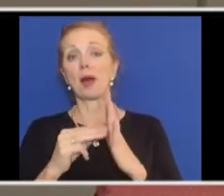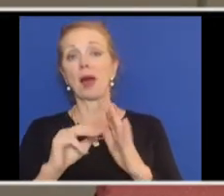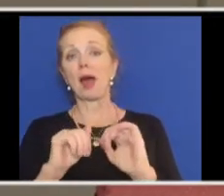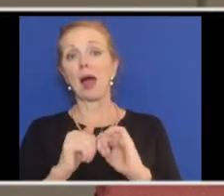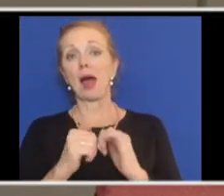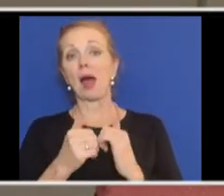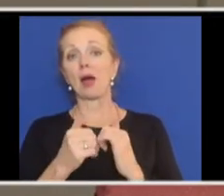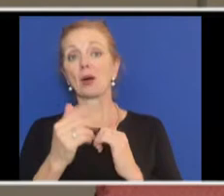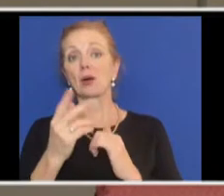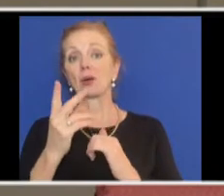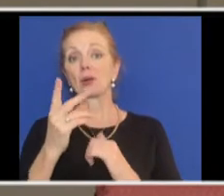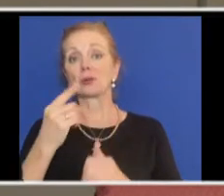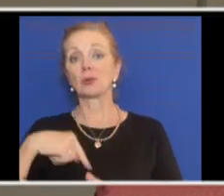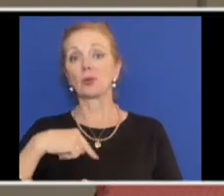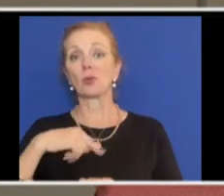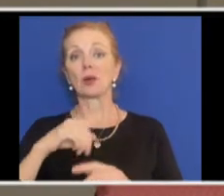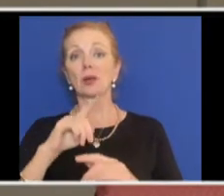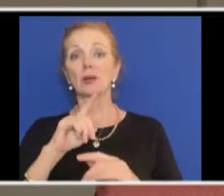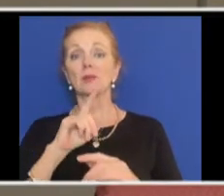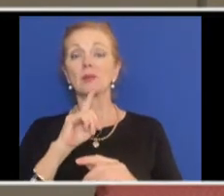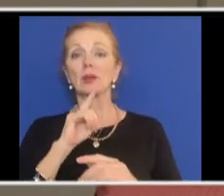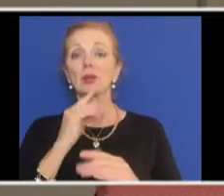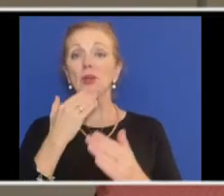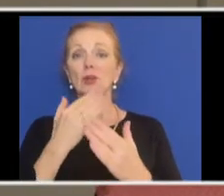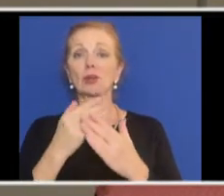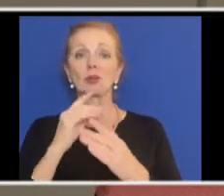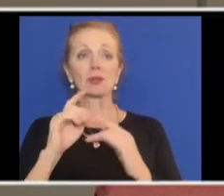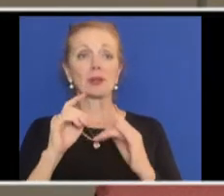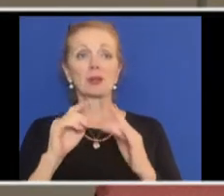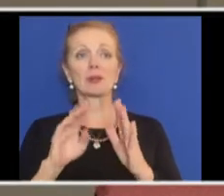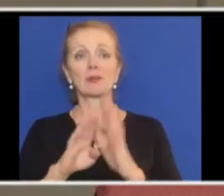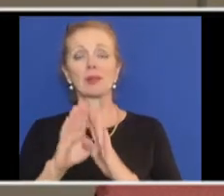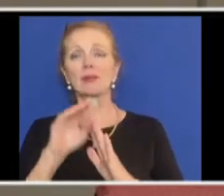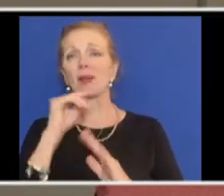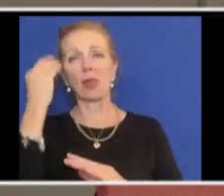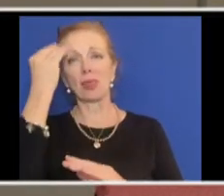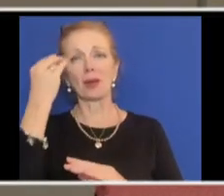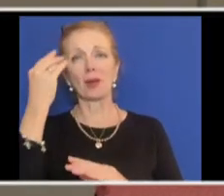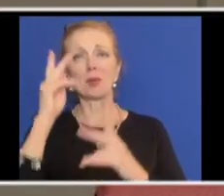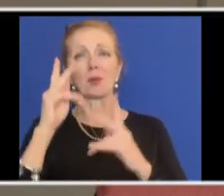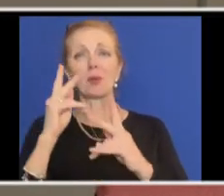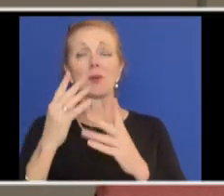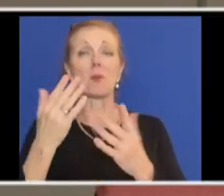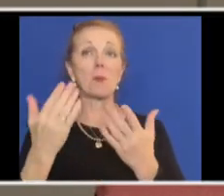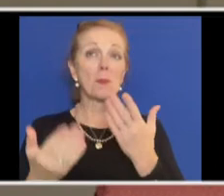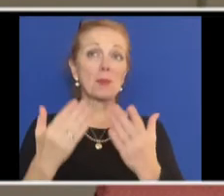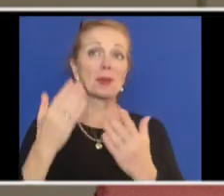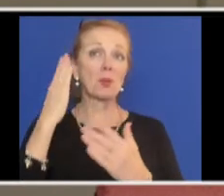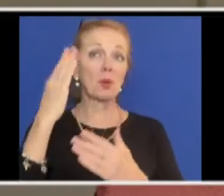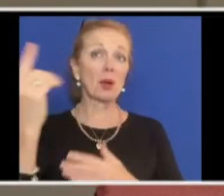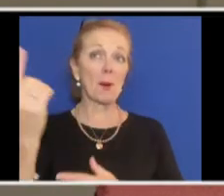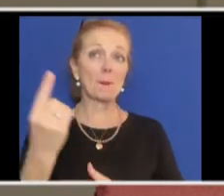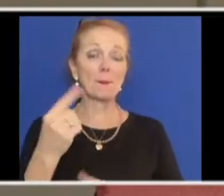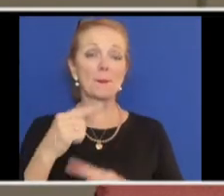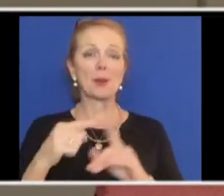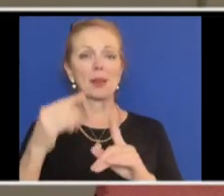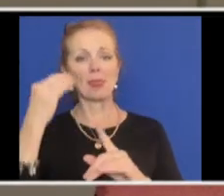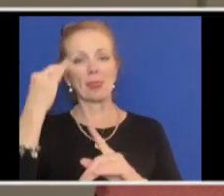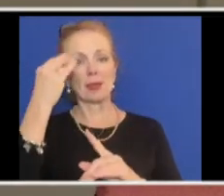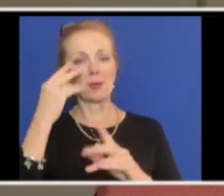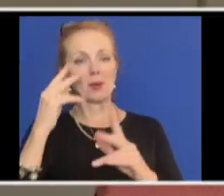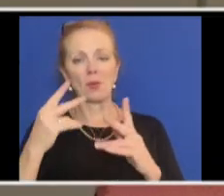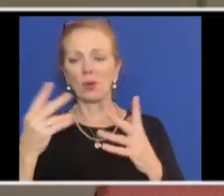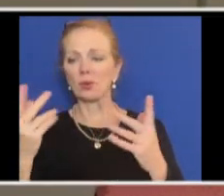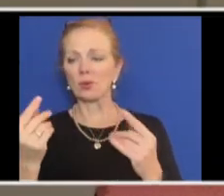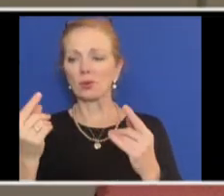be good stewards with development and not just thinking about those who might come but think about what are we